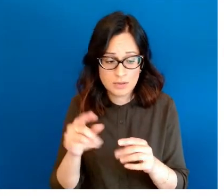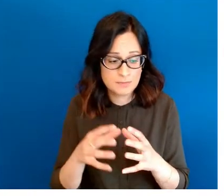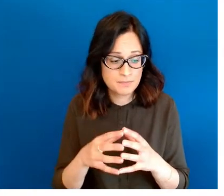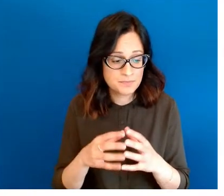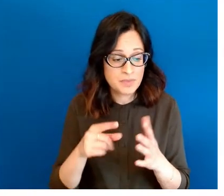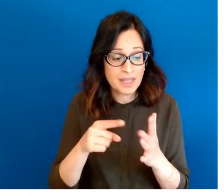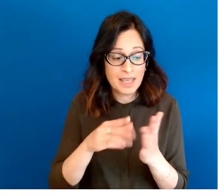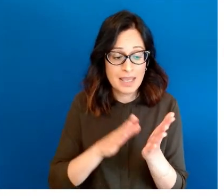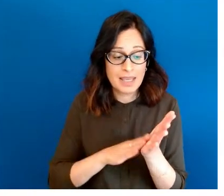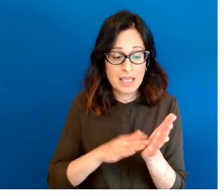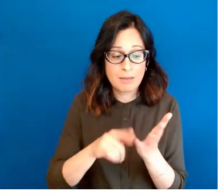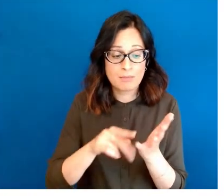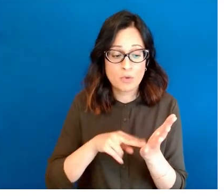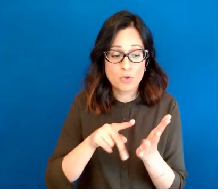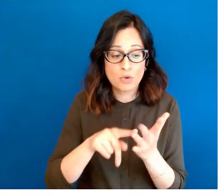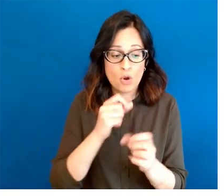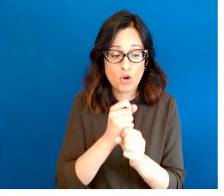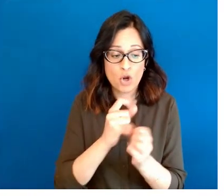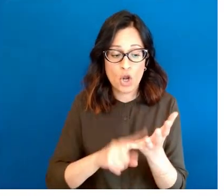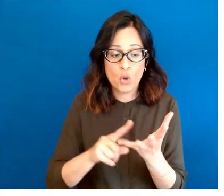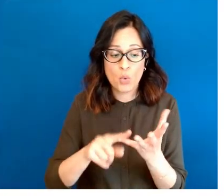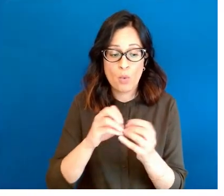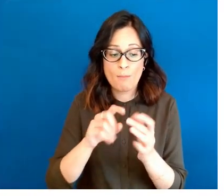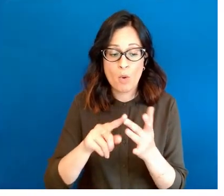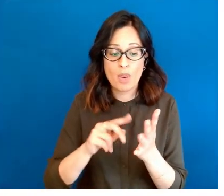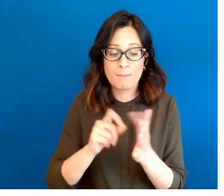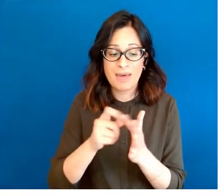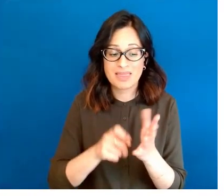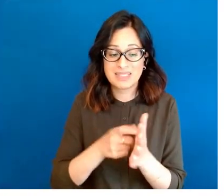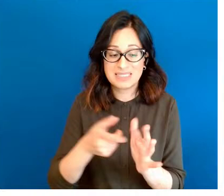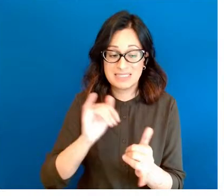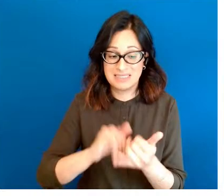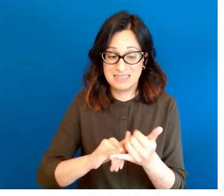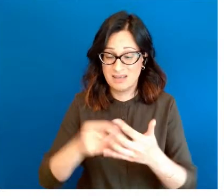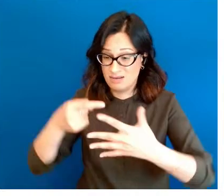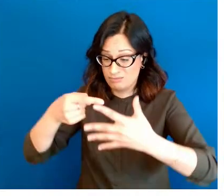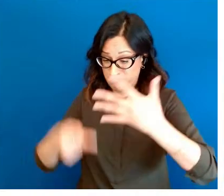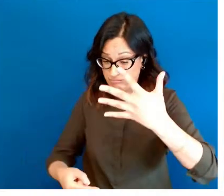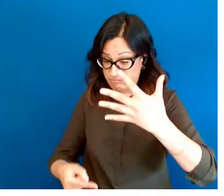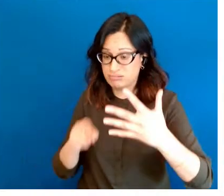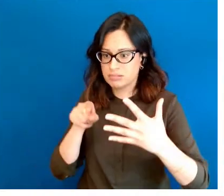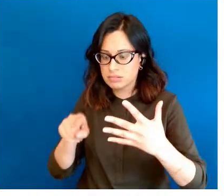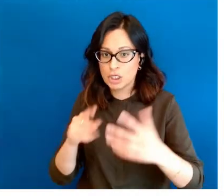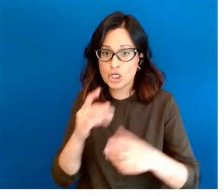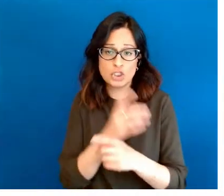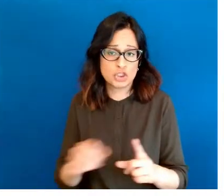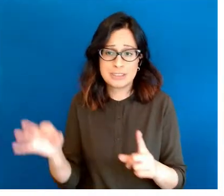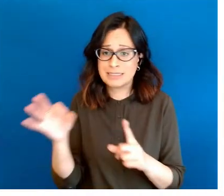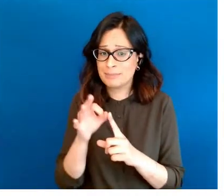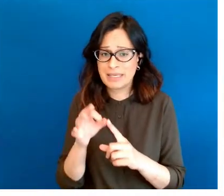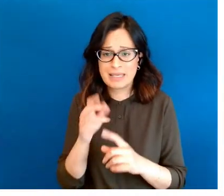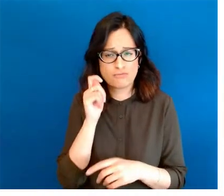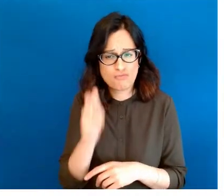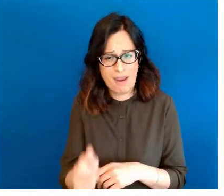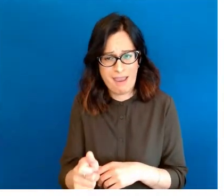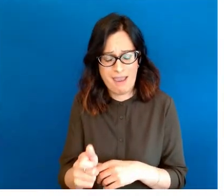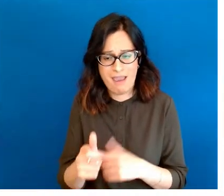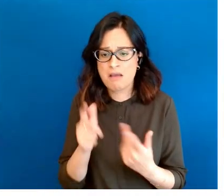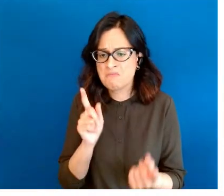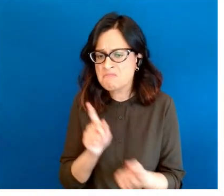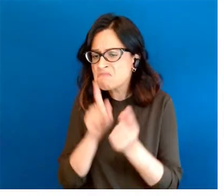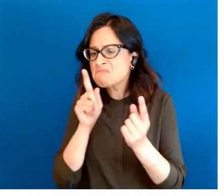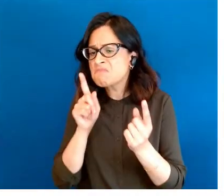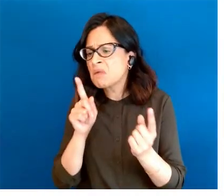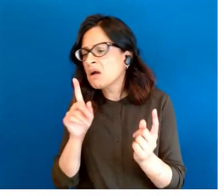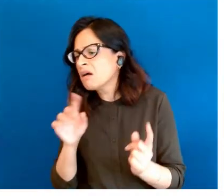are immunoglobulopathies. These are things which GPs really encounter infrequently and are not